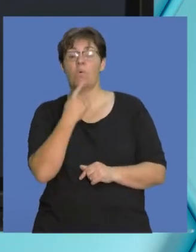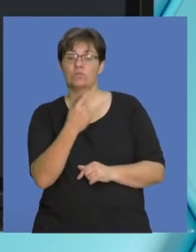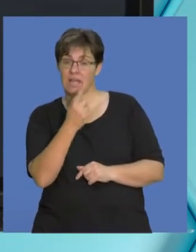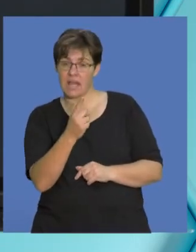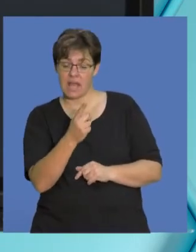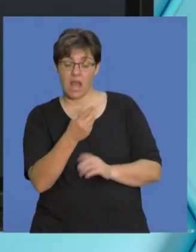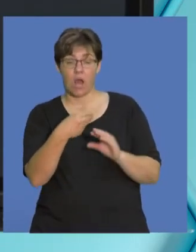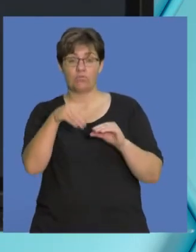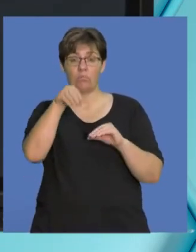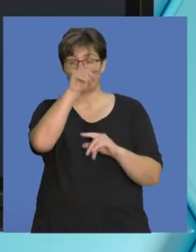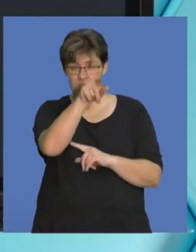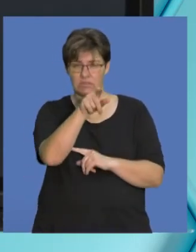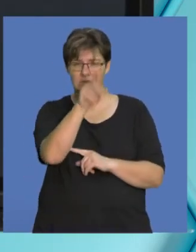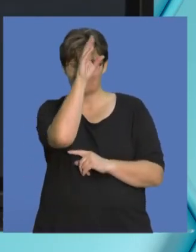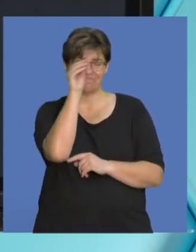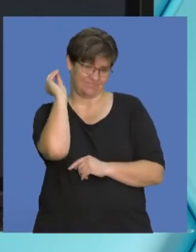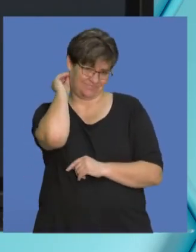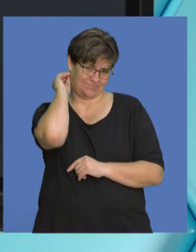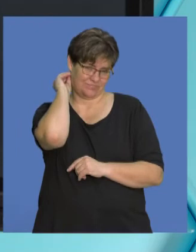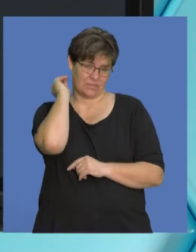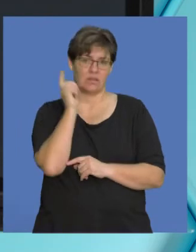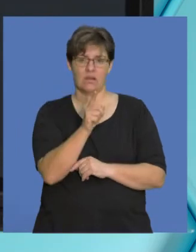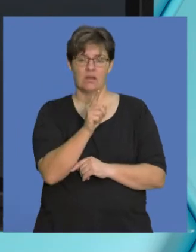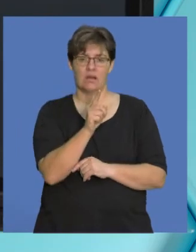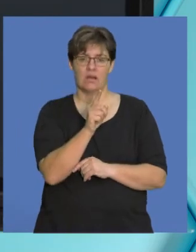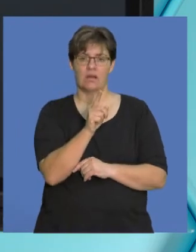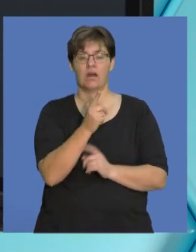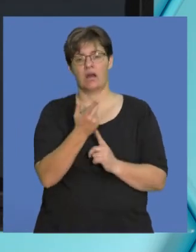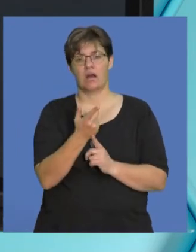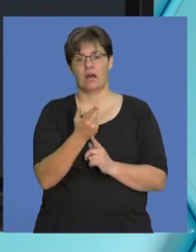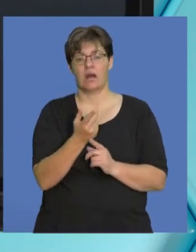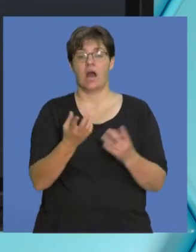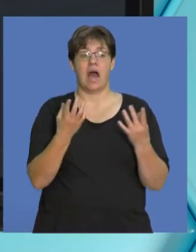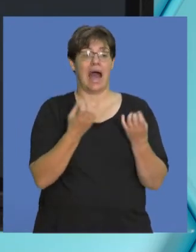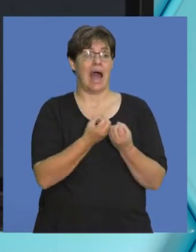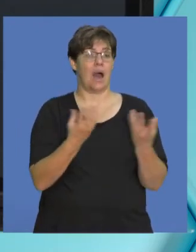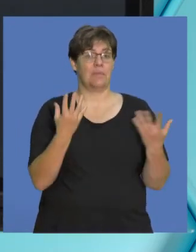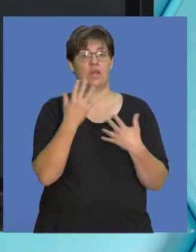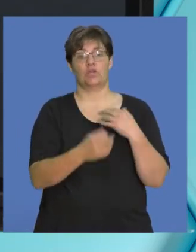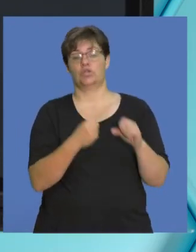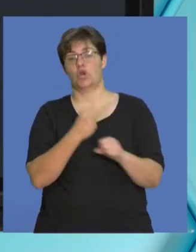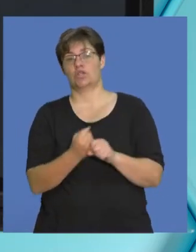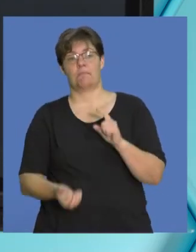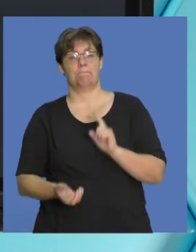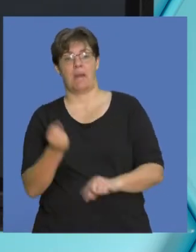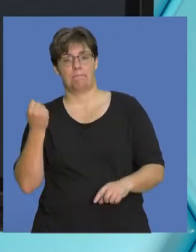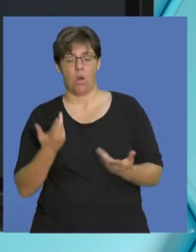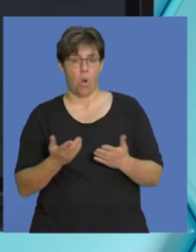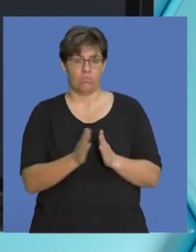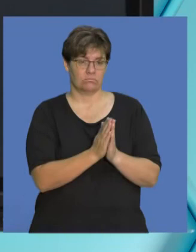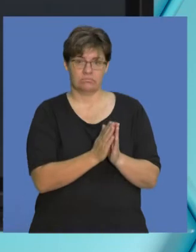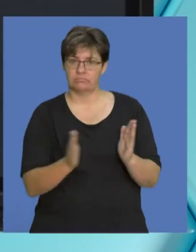mention though is with compound interest, just note that you will never be required to find the number of years or